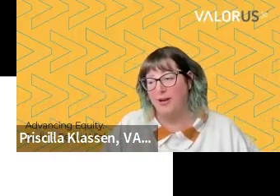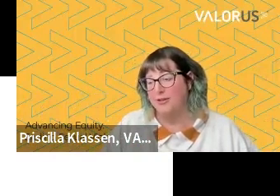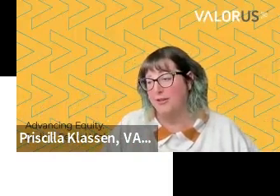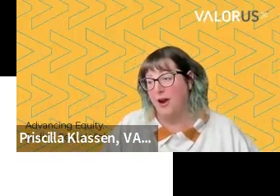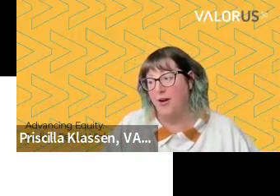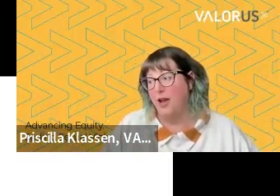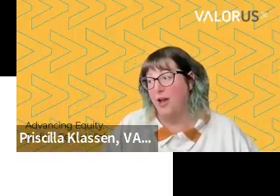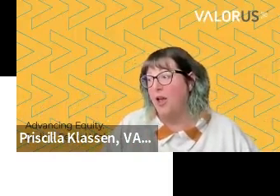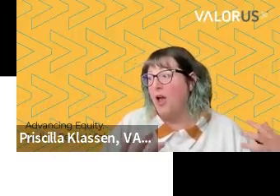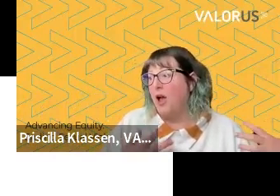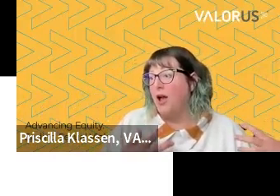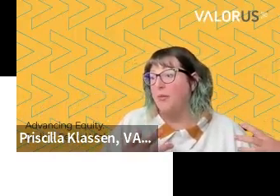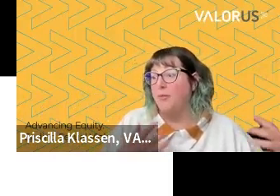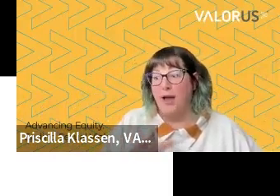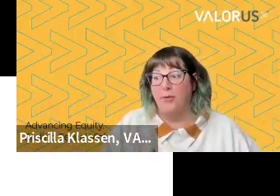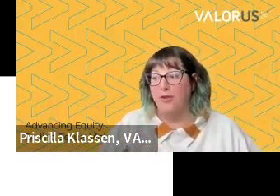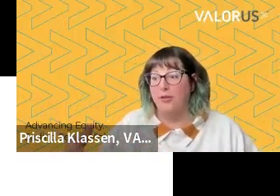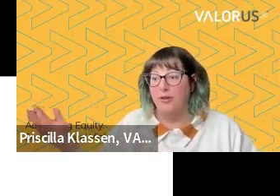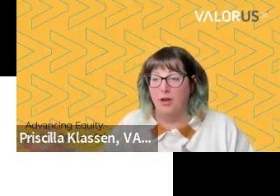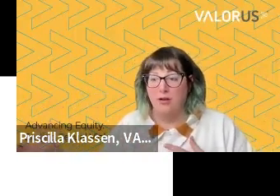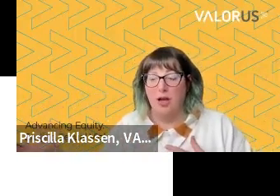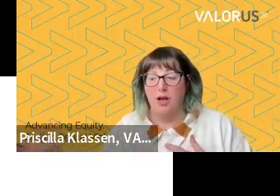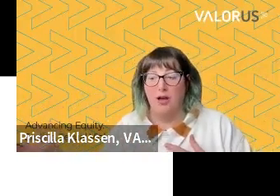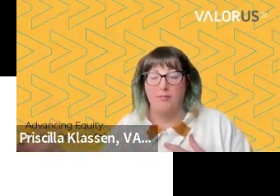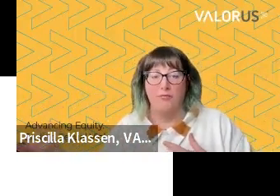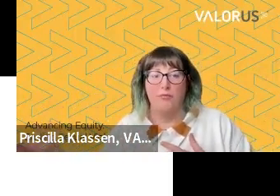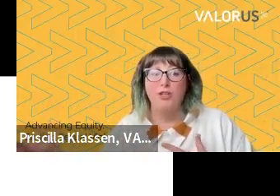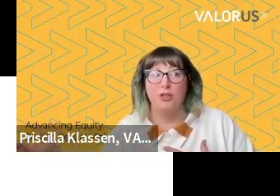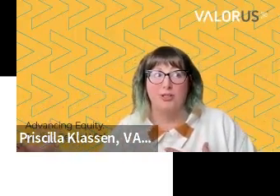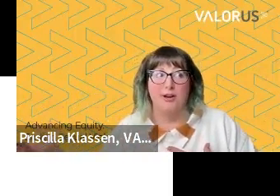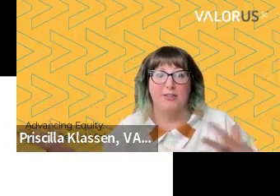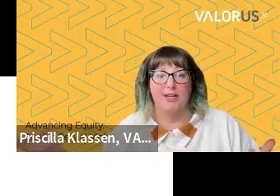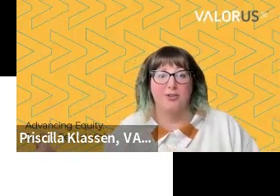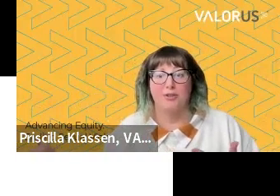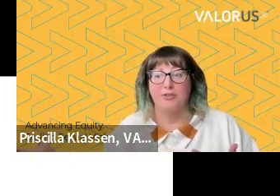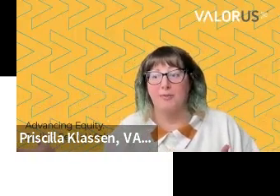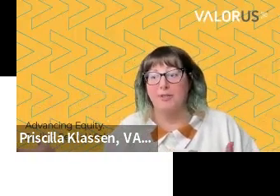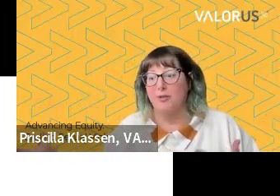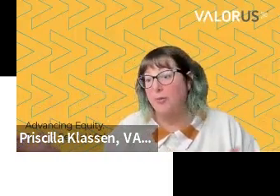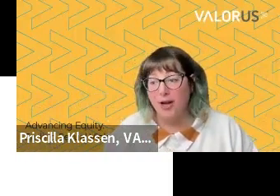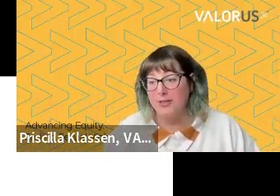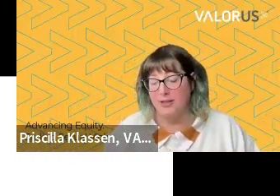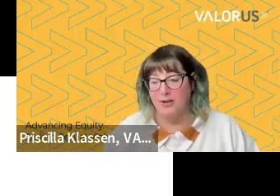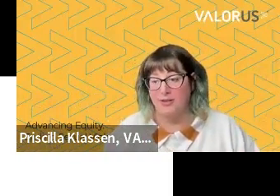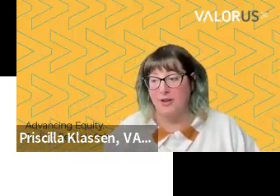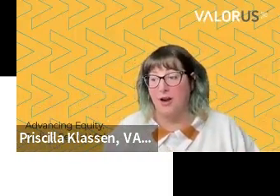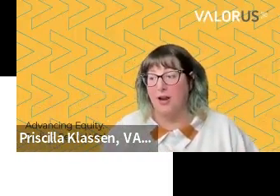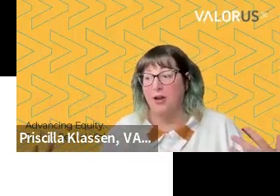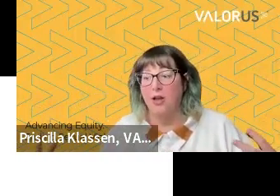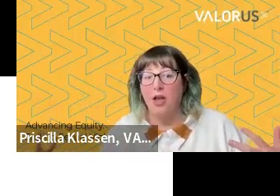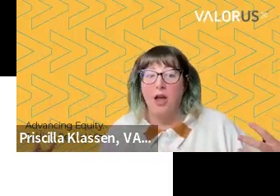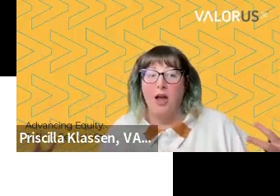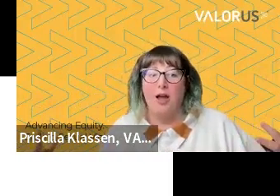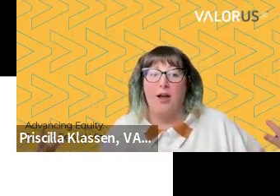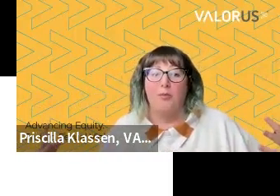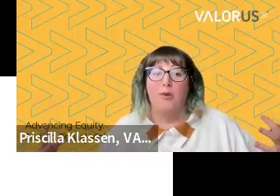service providers in their area, met with regional centers and introduced them to the rape crisis centers in their